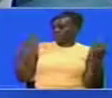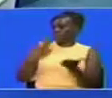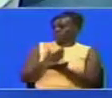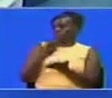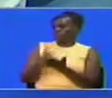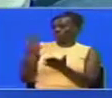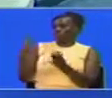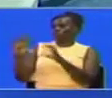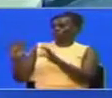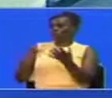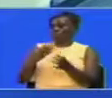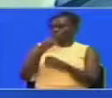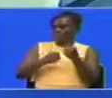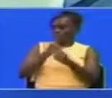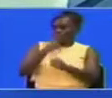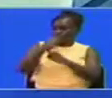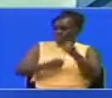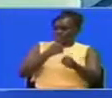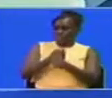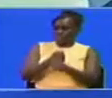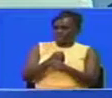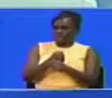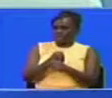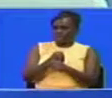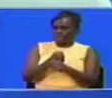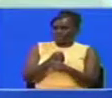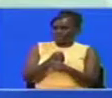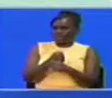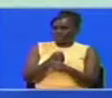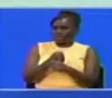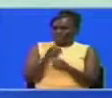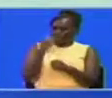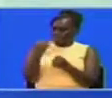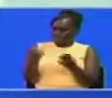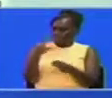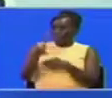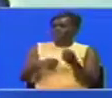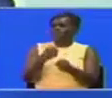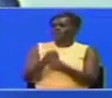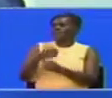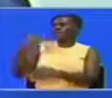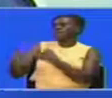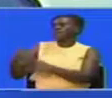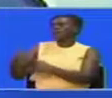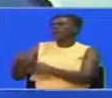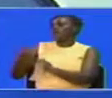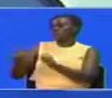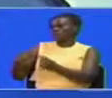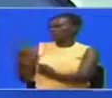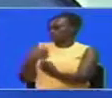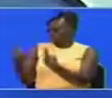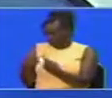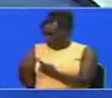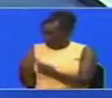Pokots over the years. These are people who have lived for very, very many years as neighbors.